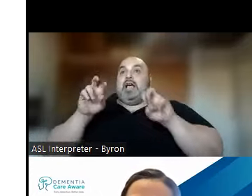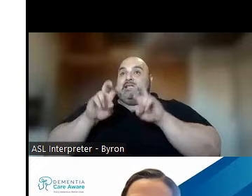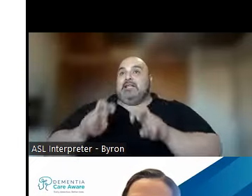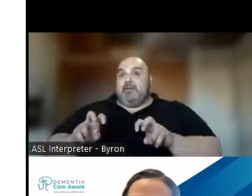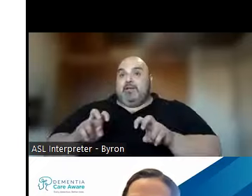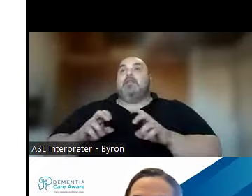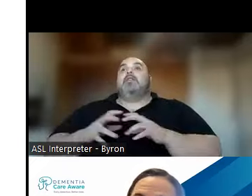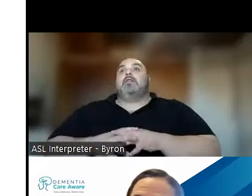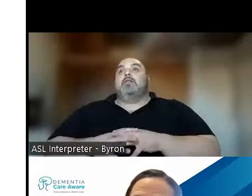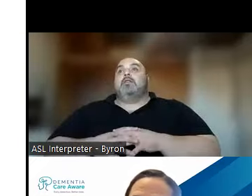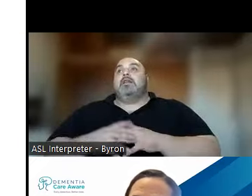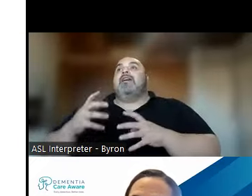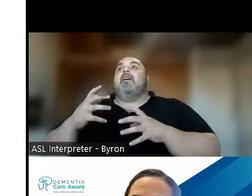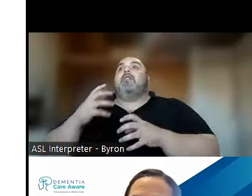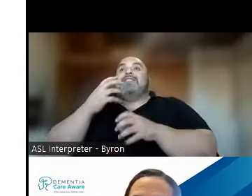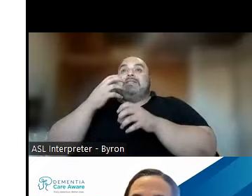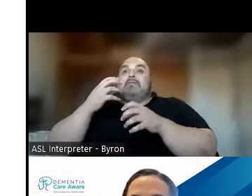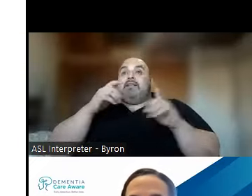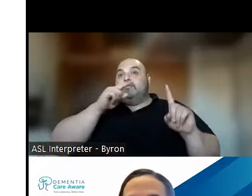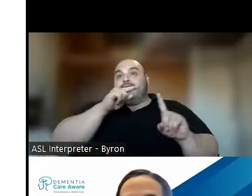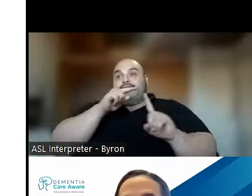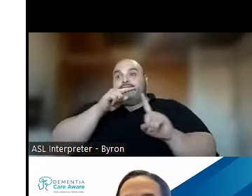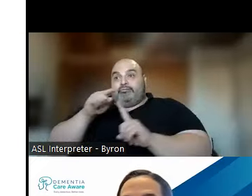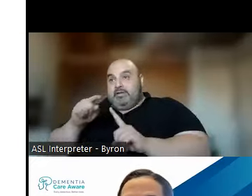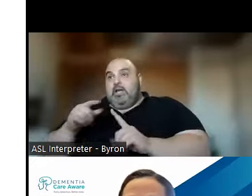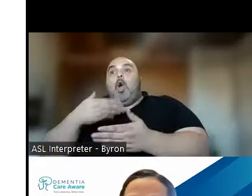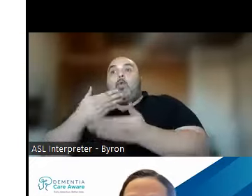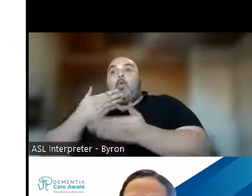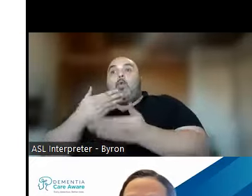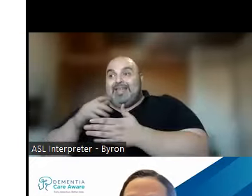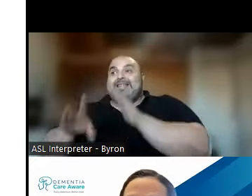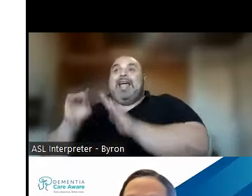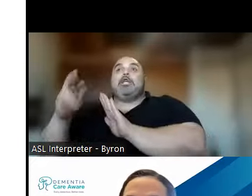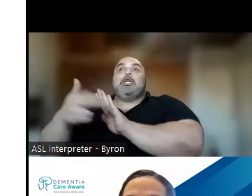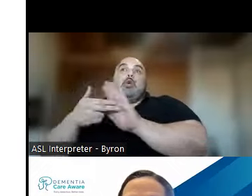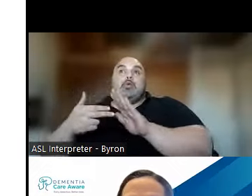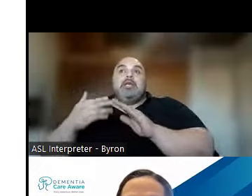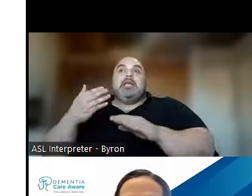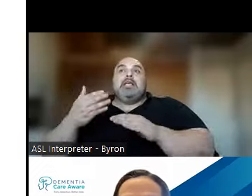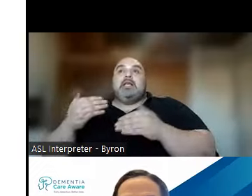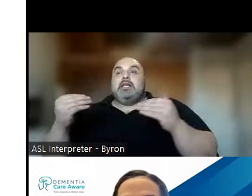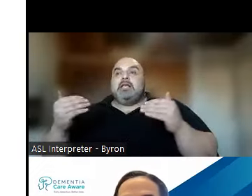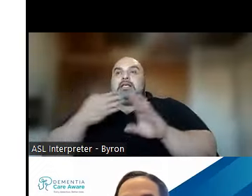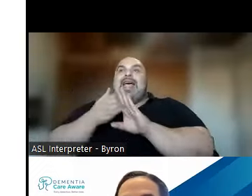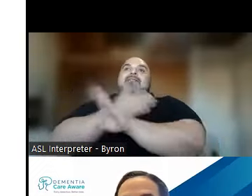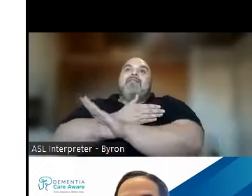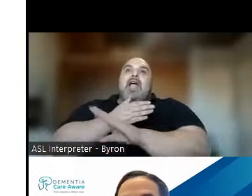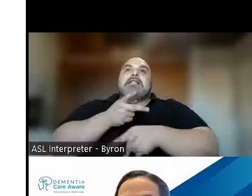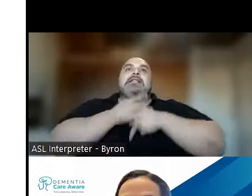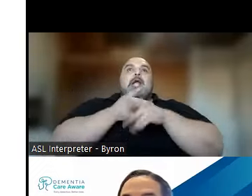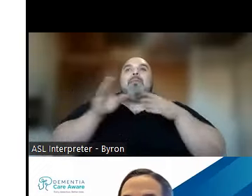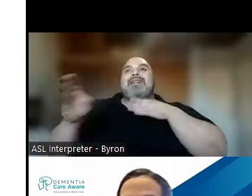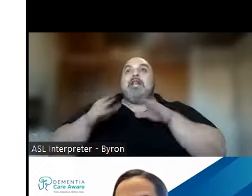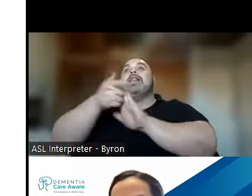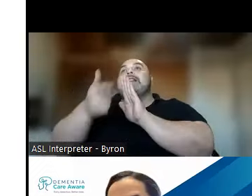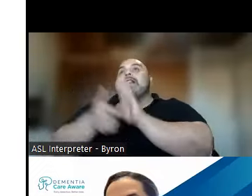road of getting to a diagnosis, advanced care planning and legal resources, and then working